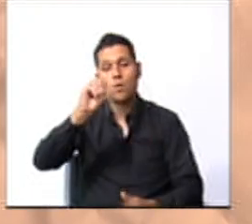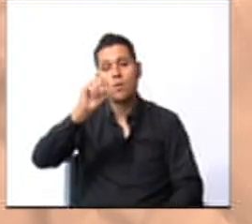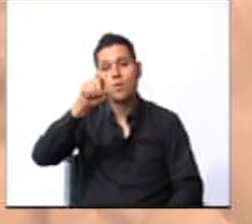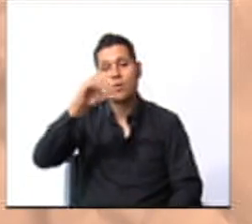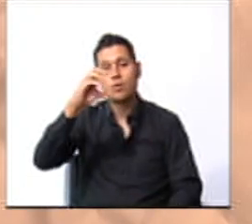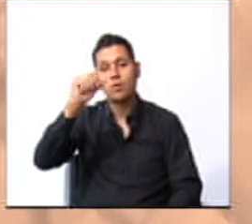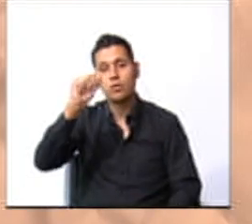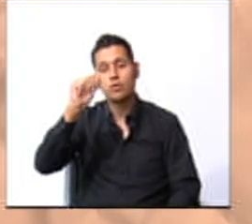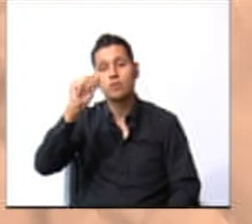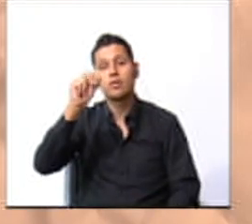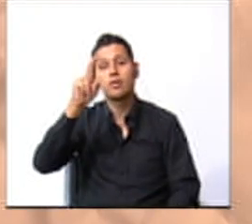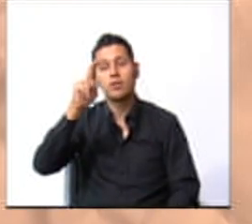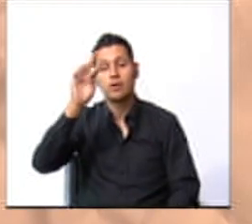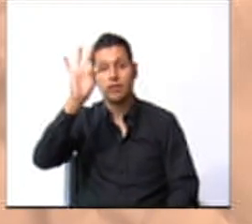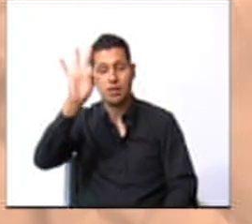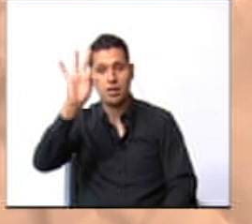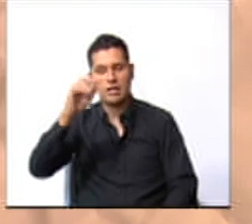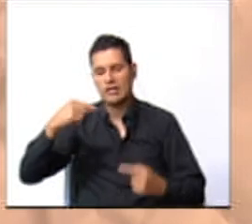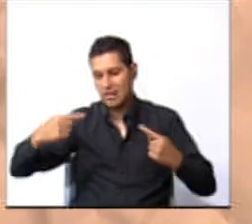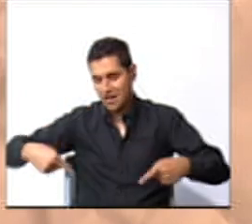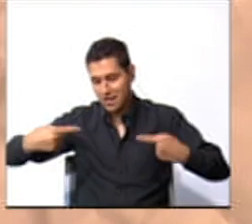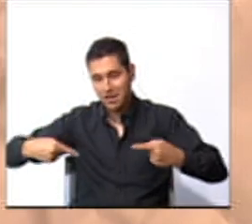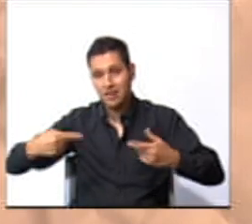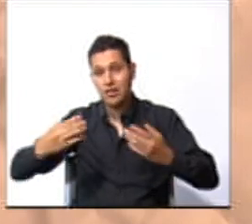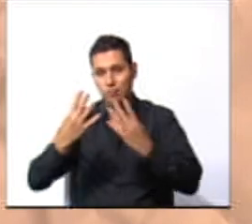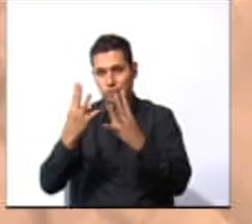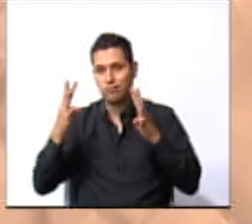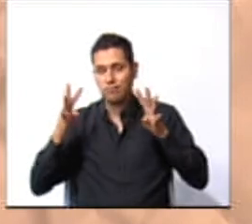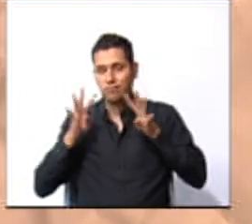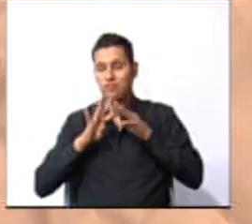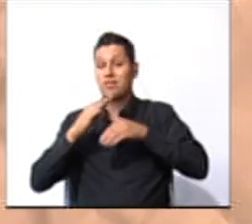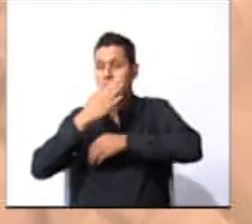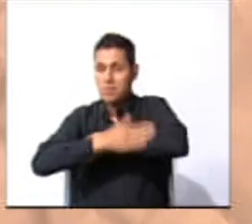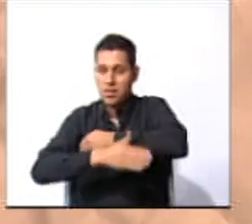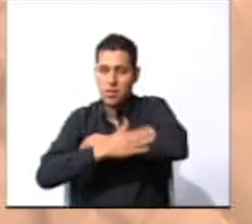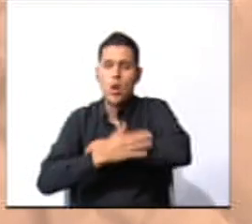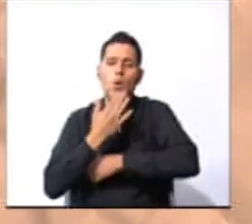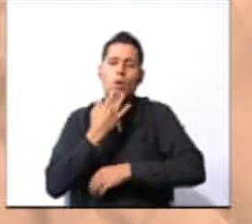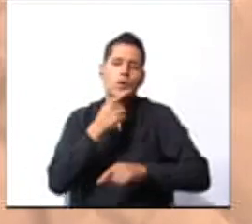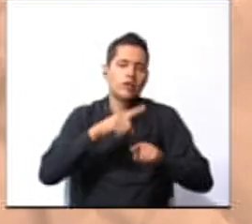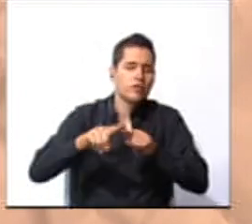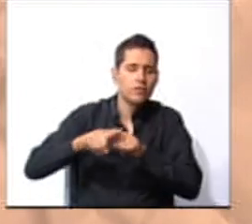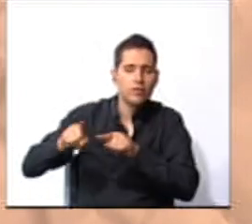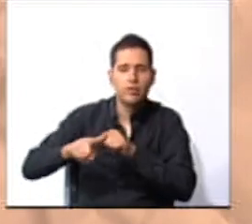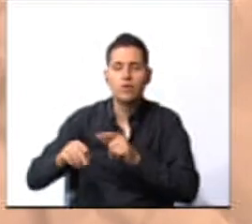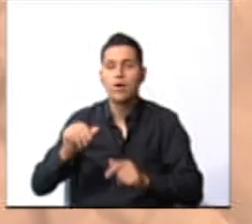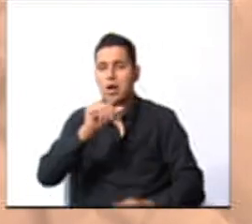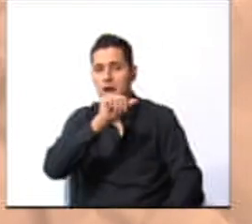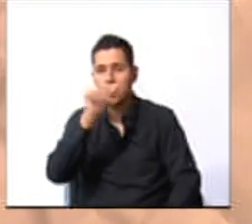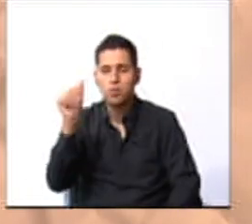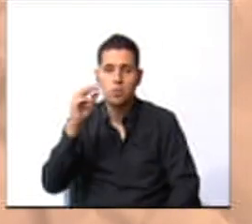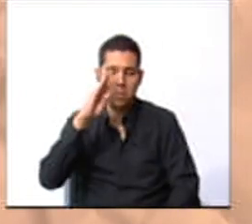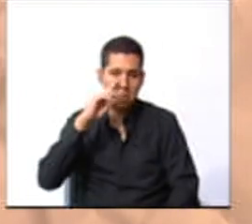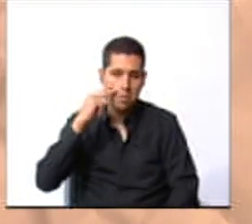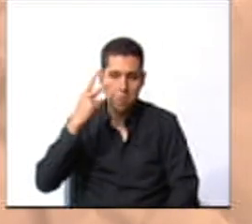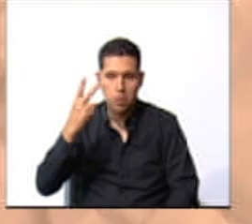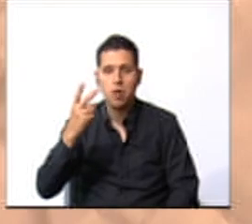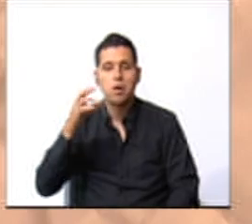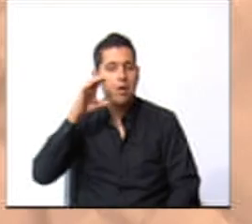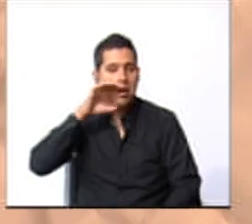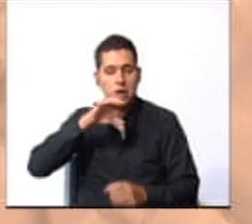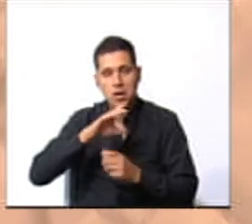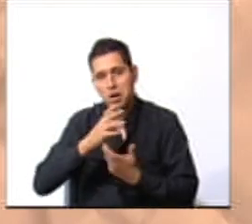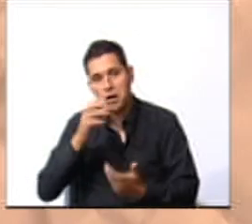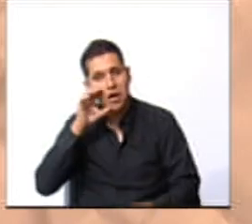of color. Green, blue, yellow, red, pink, purple, brown,